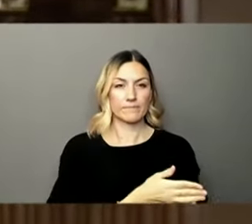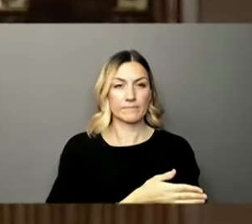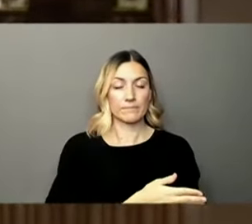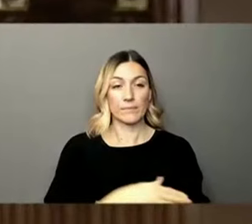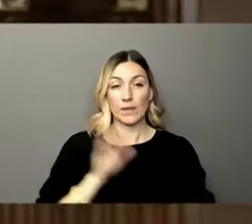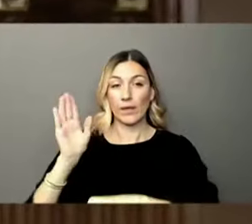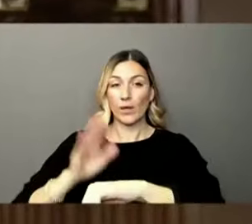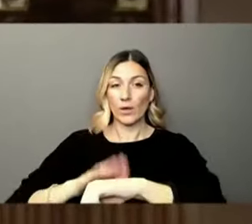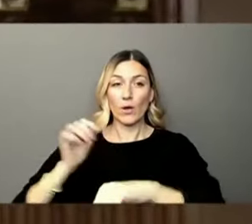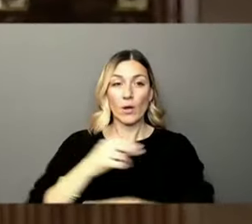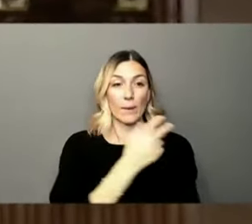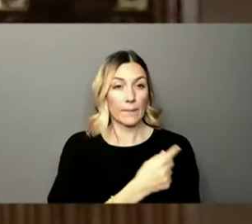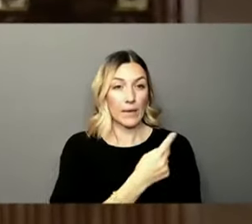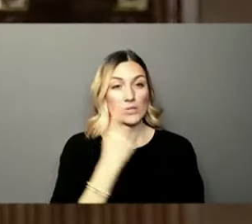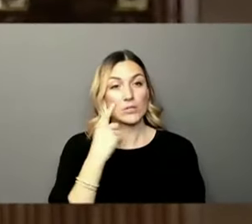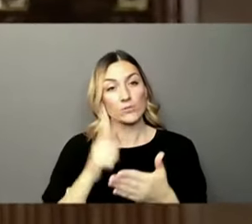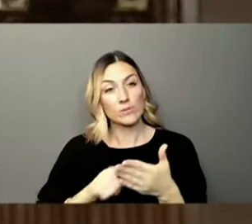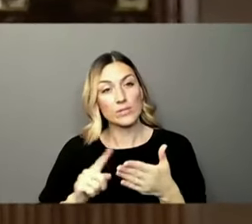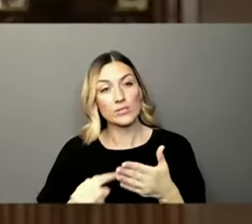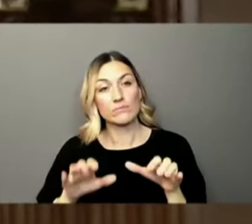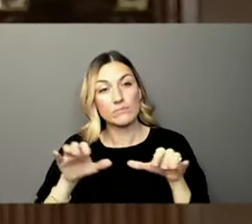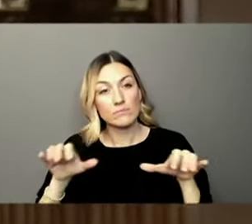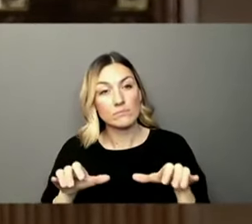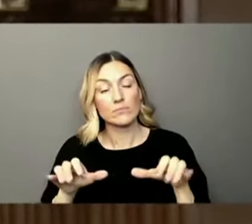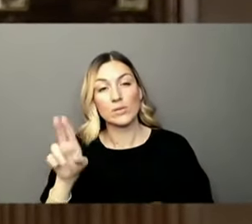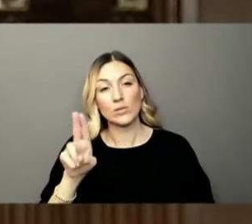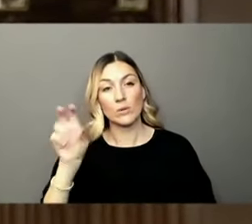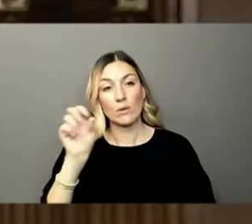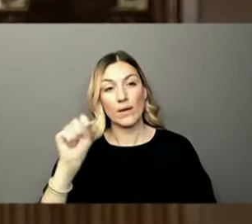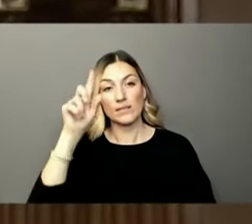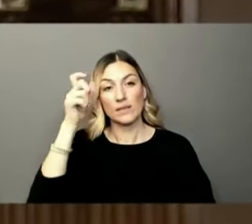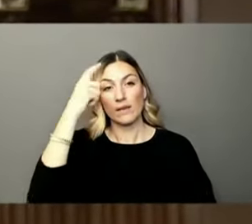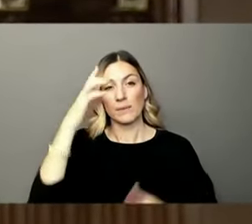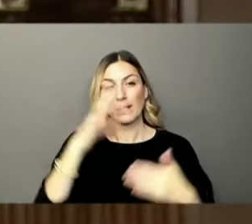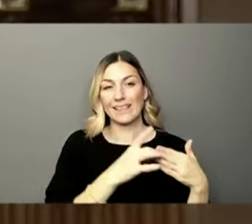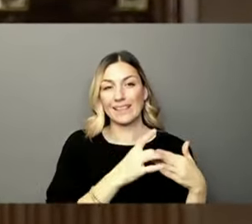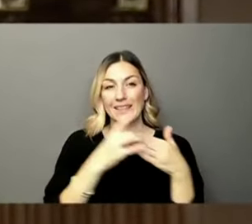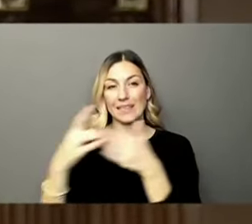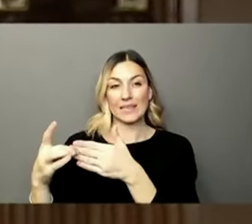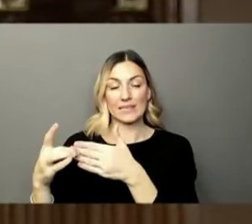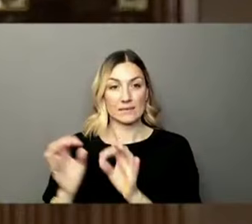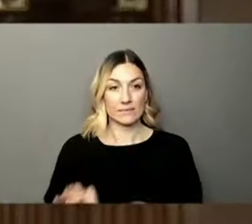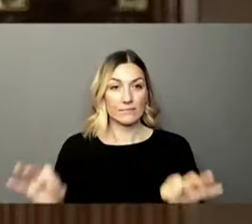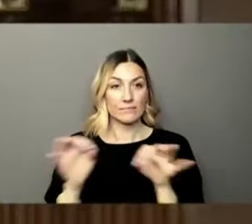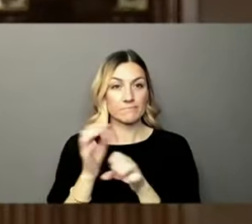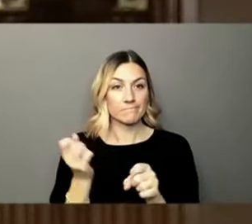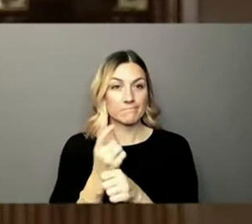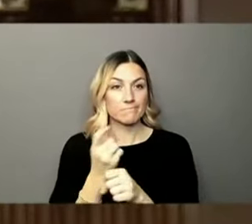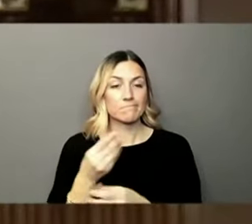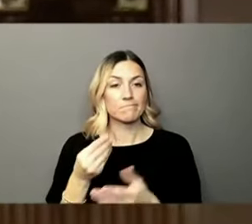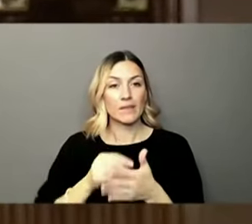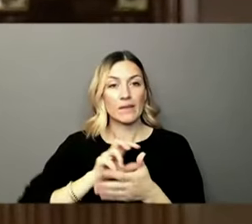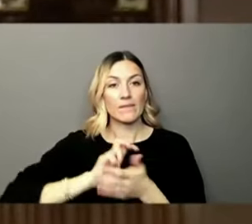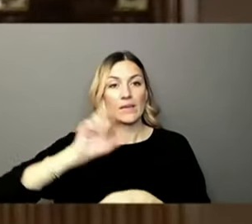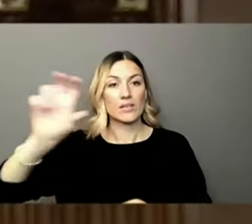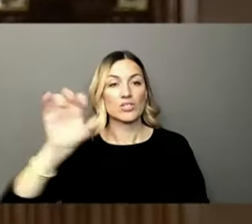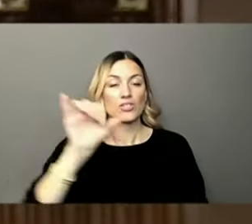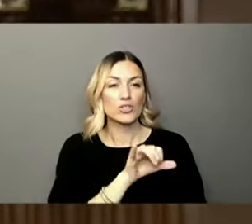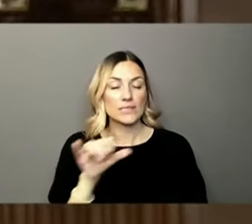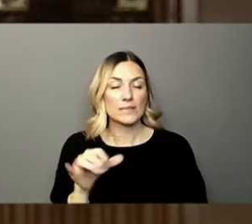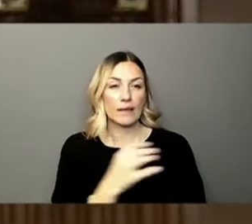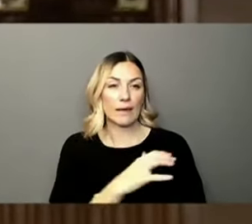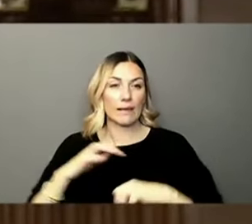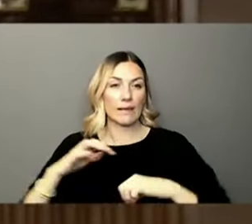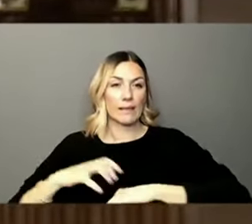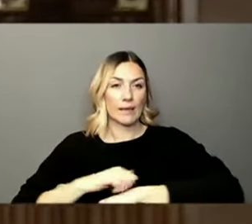and researchers poses that the U.S. government leads this initiative with a significant annual investment like the Cancer Moonshot Program to